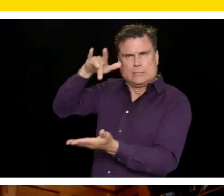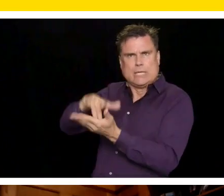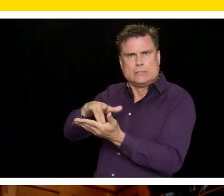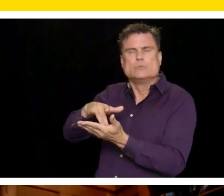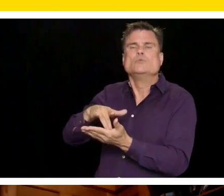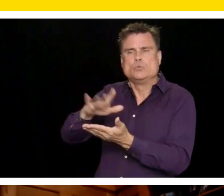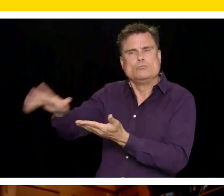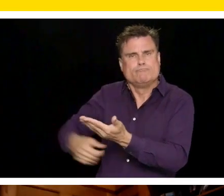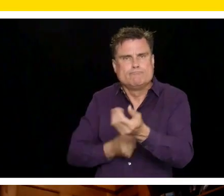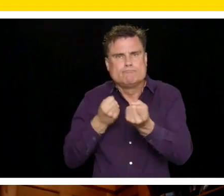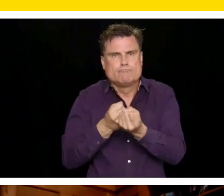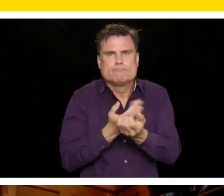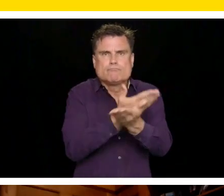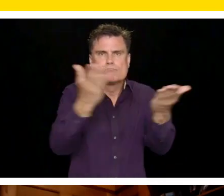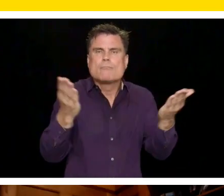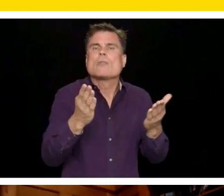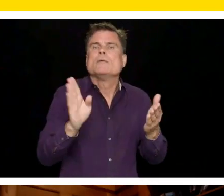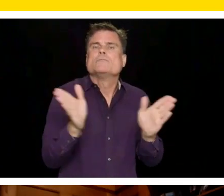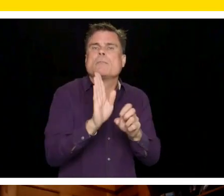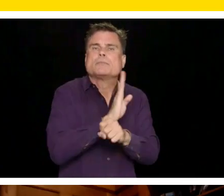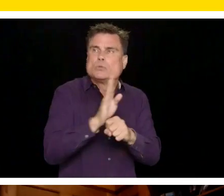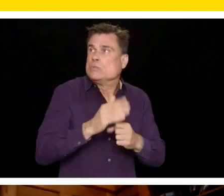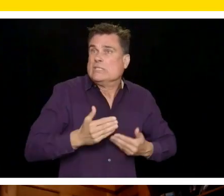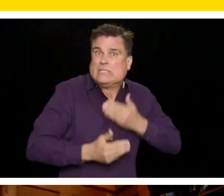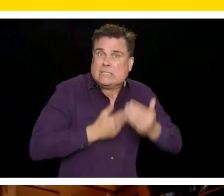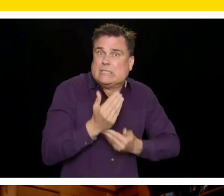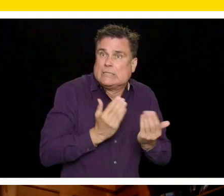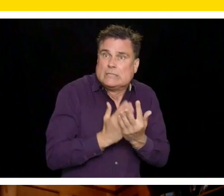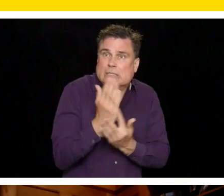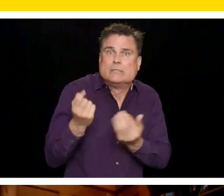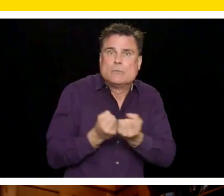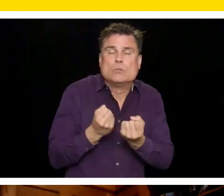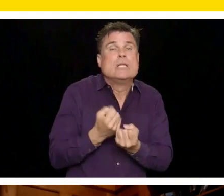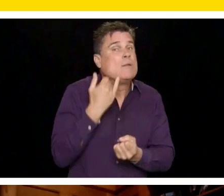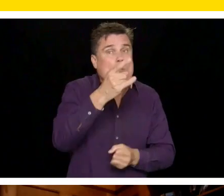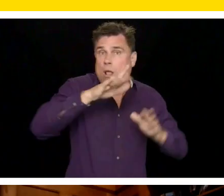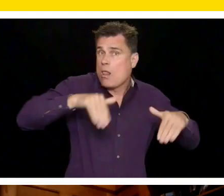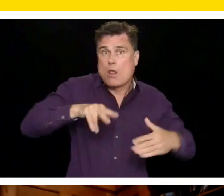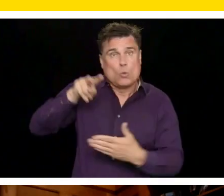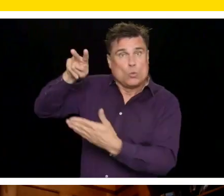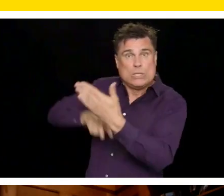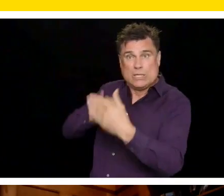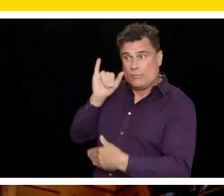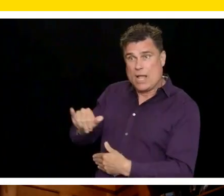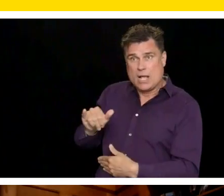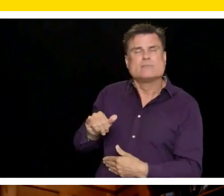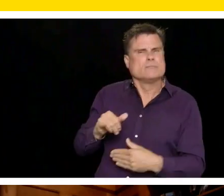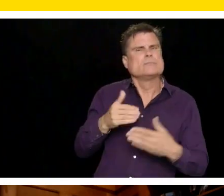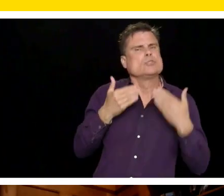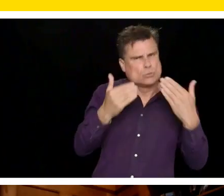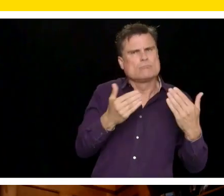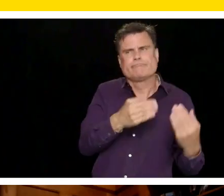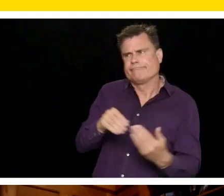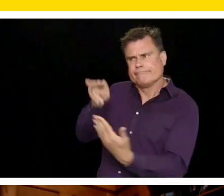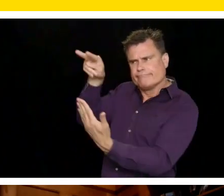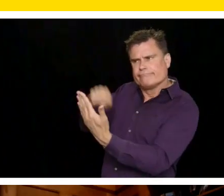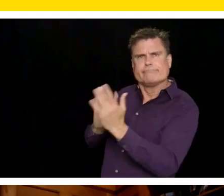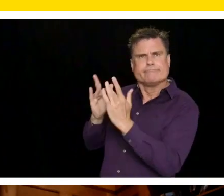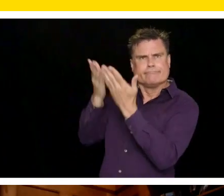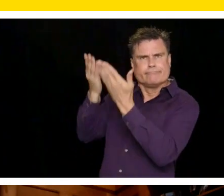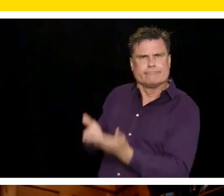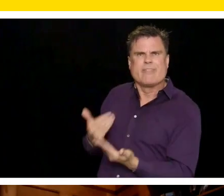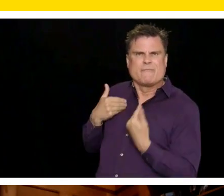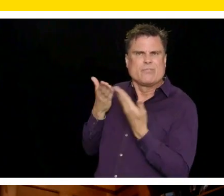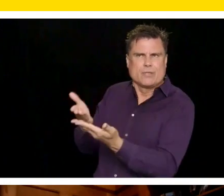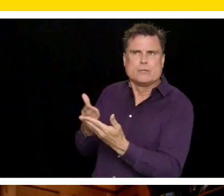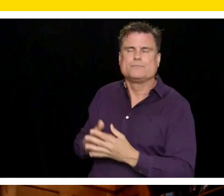that you check it out. We continue to adjust our supports as the situation evolves. For example, we just